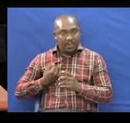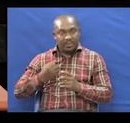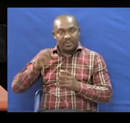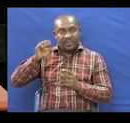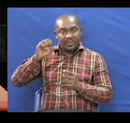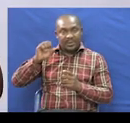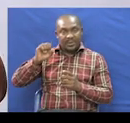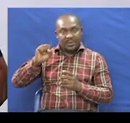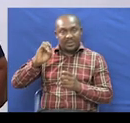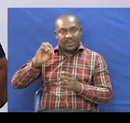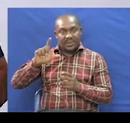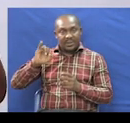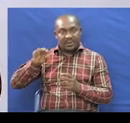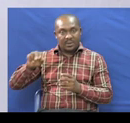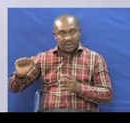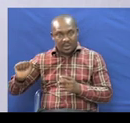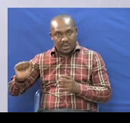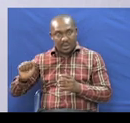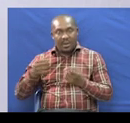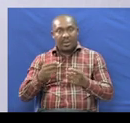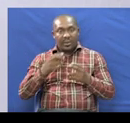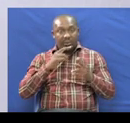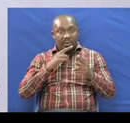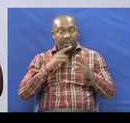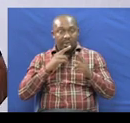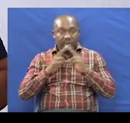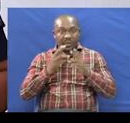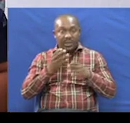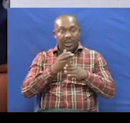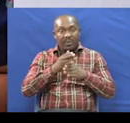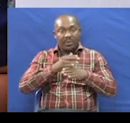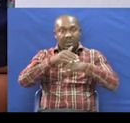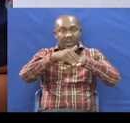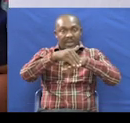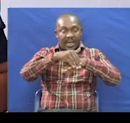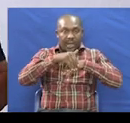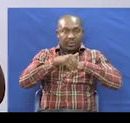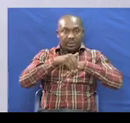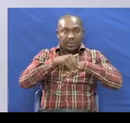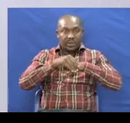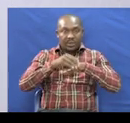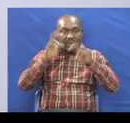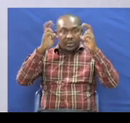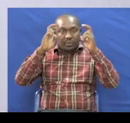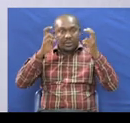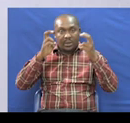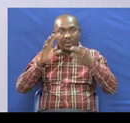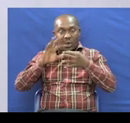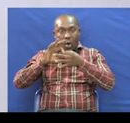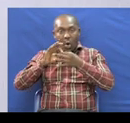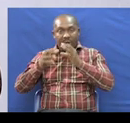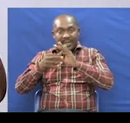the topic known as coordinating ideas. This topic is found in Standard 7